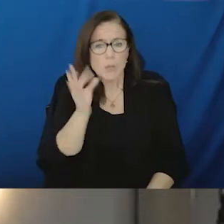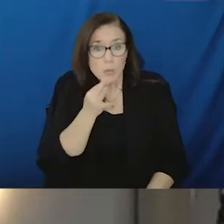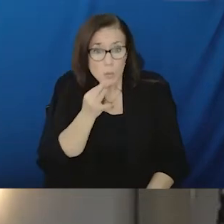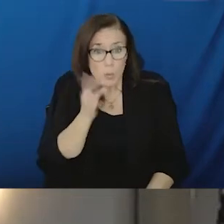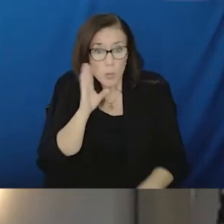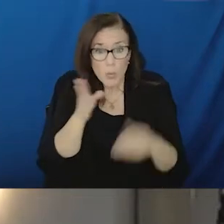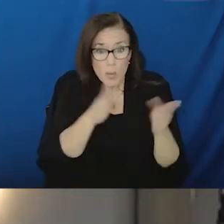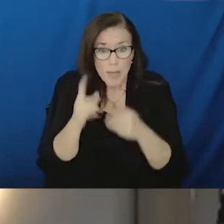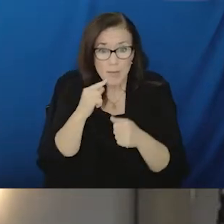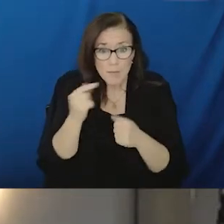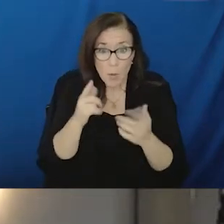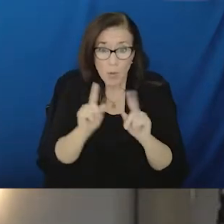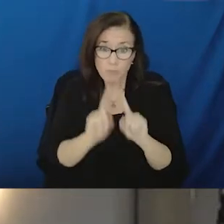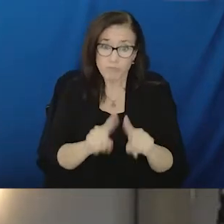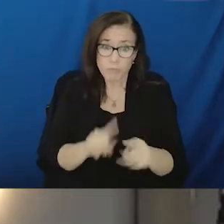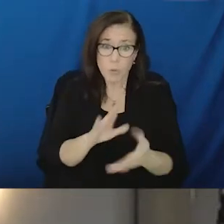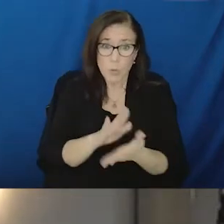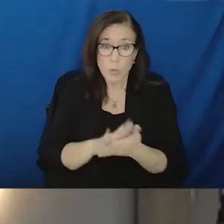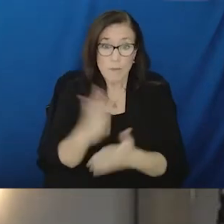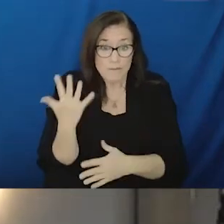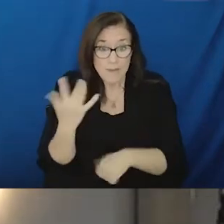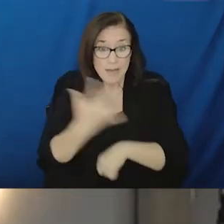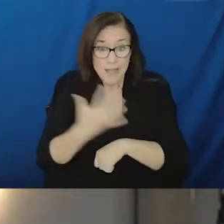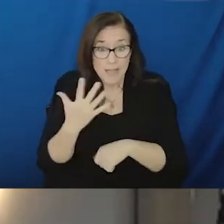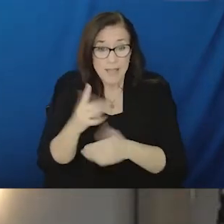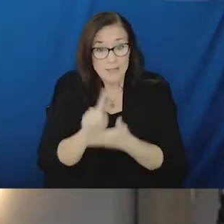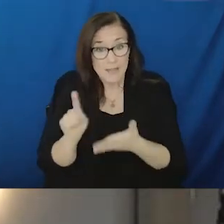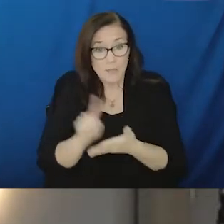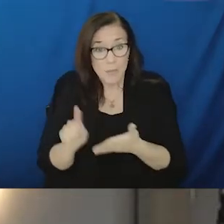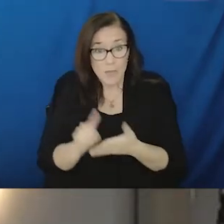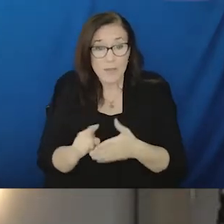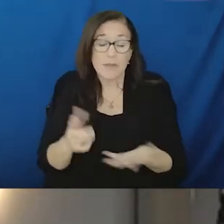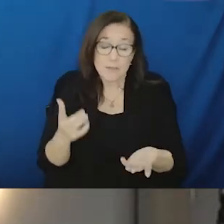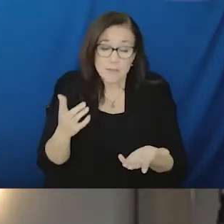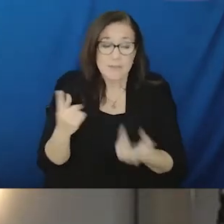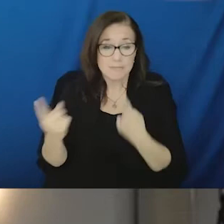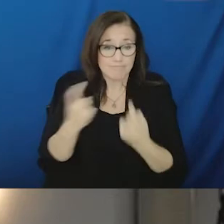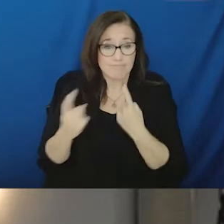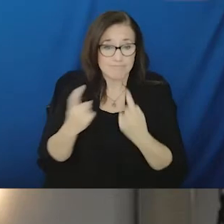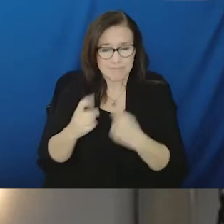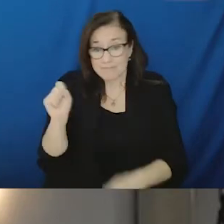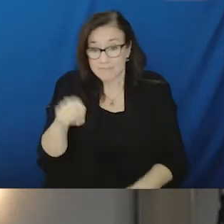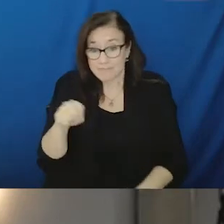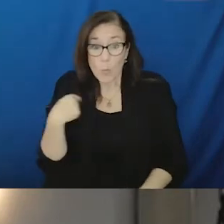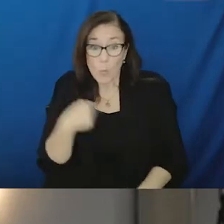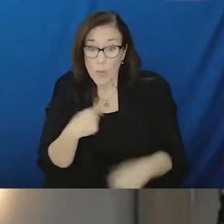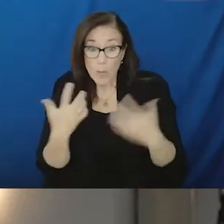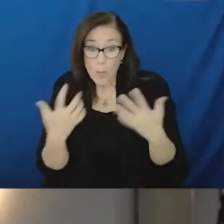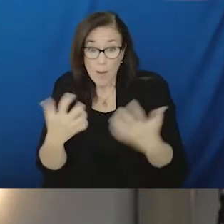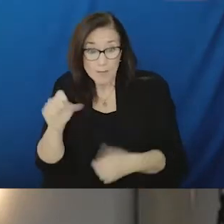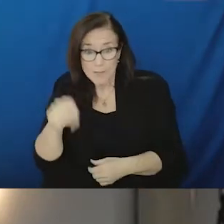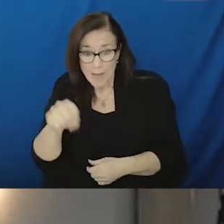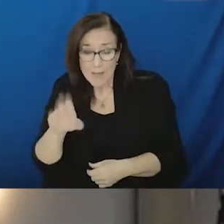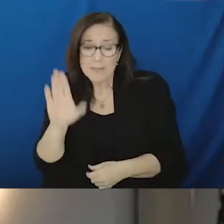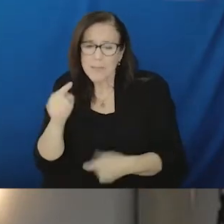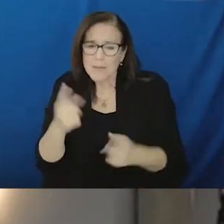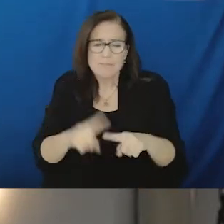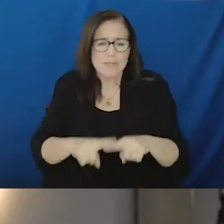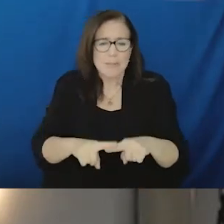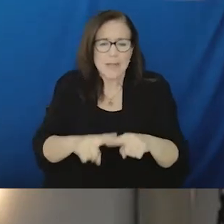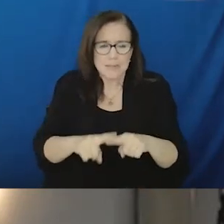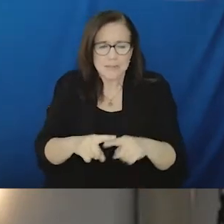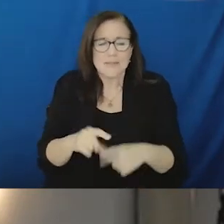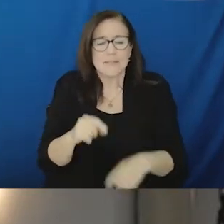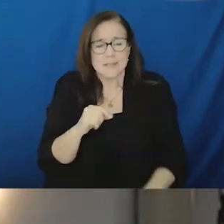that? And of course, the answer is we want to, but it all depends, right? So the